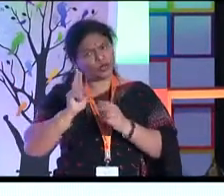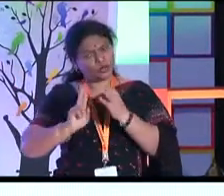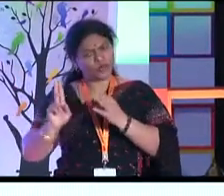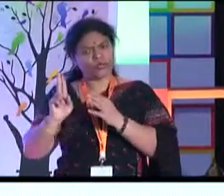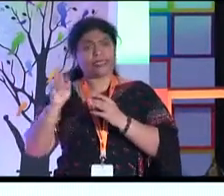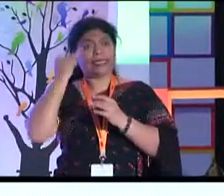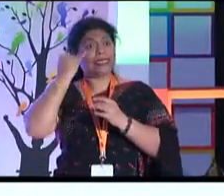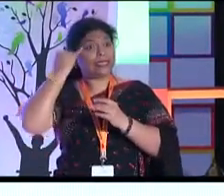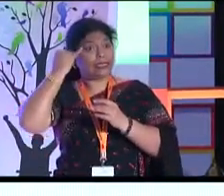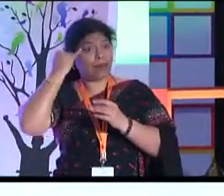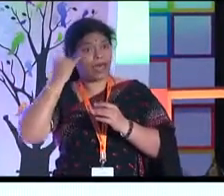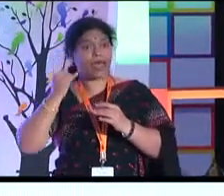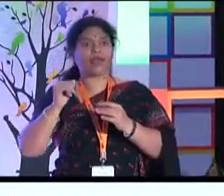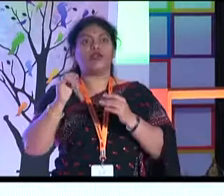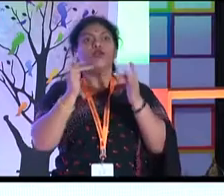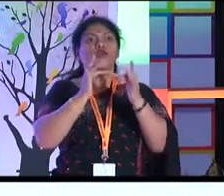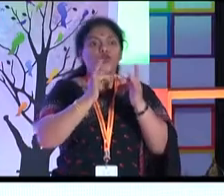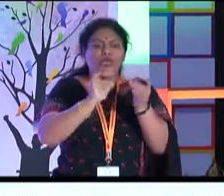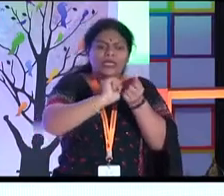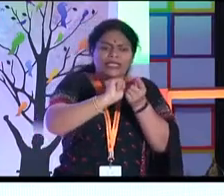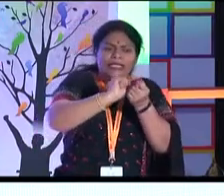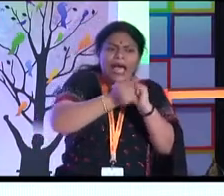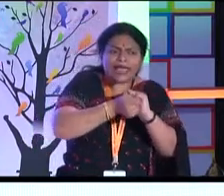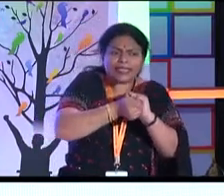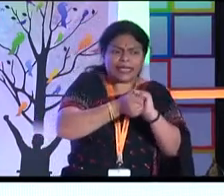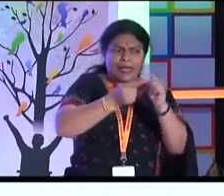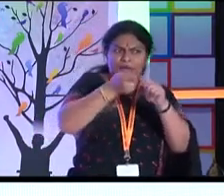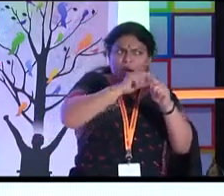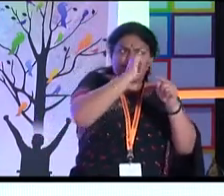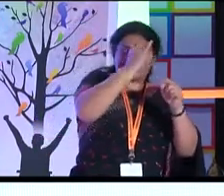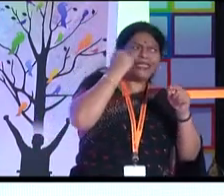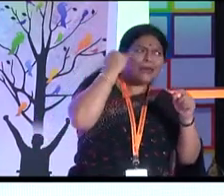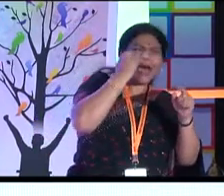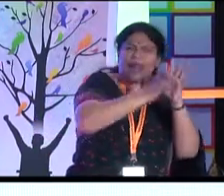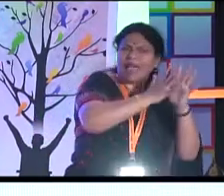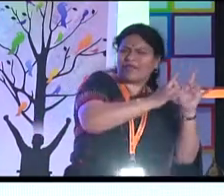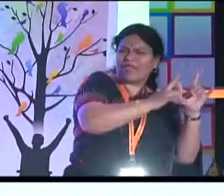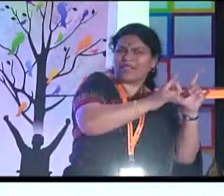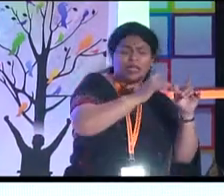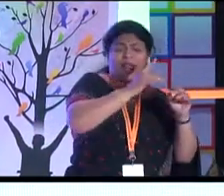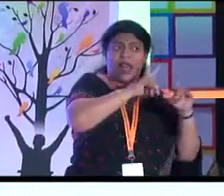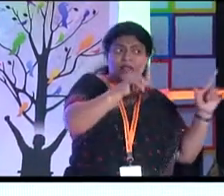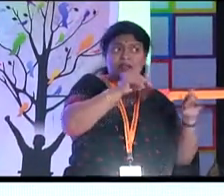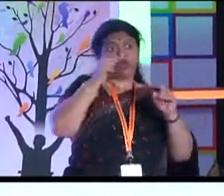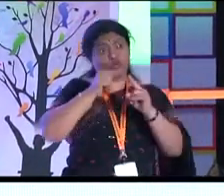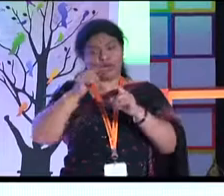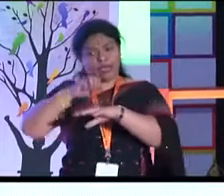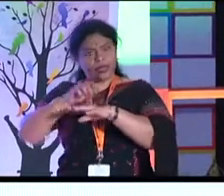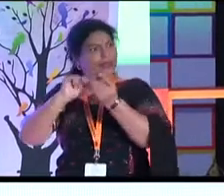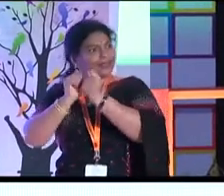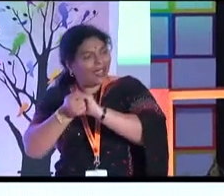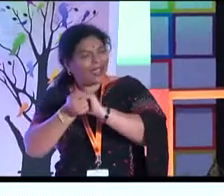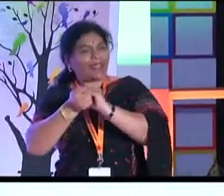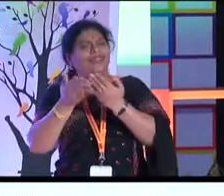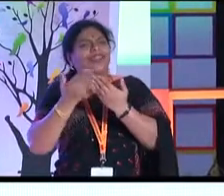recently, I used the Google Translate to actually translate from Japanese to English. So I used it, just like